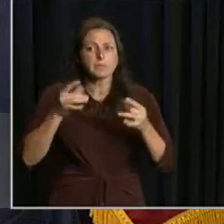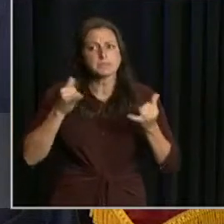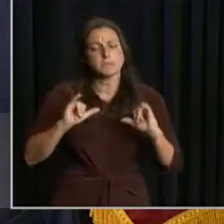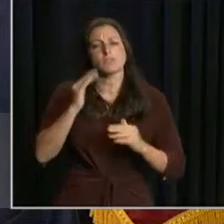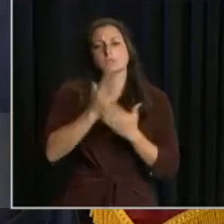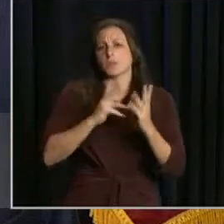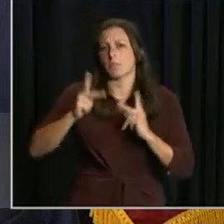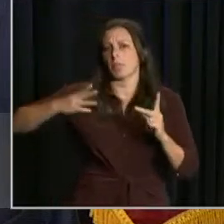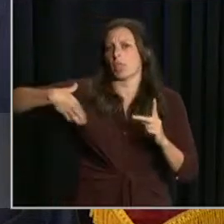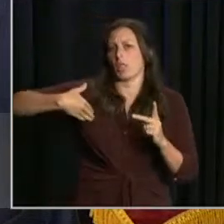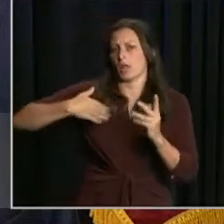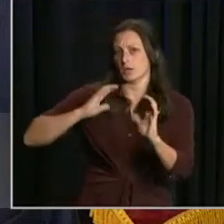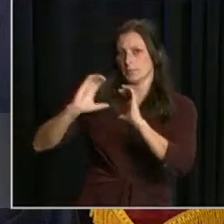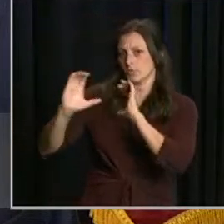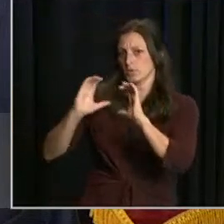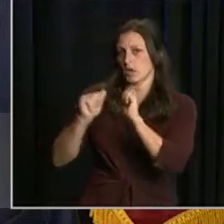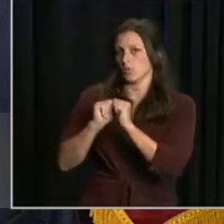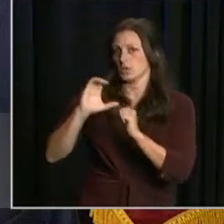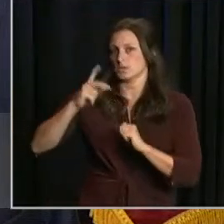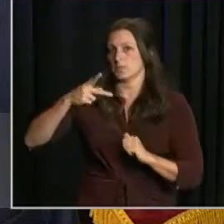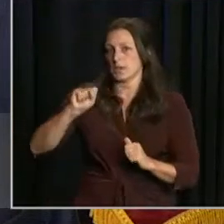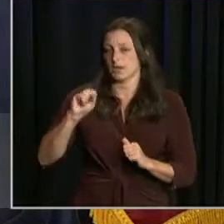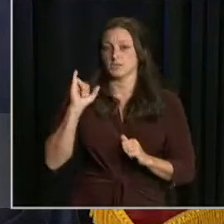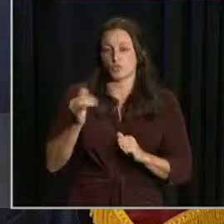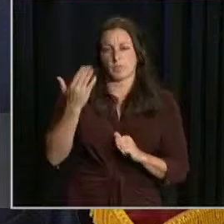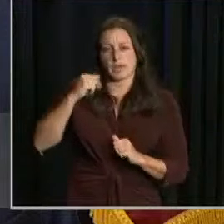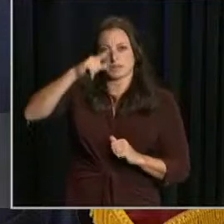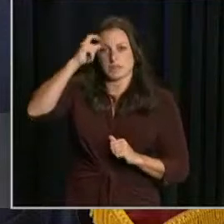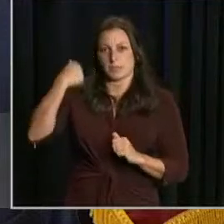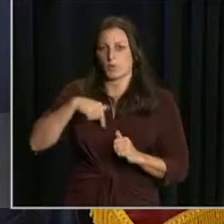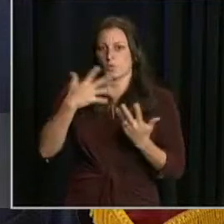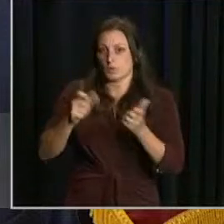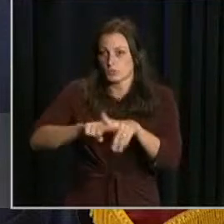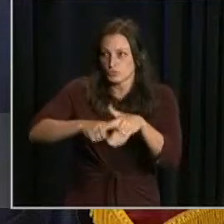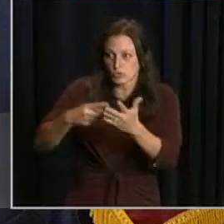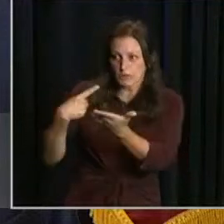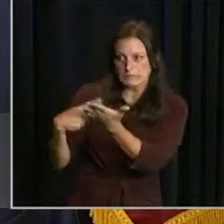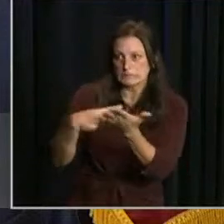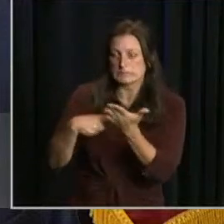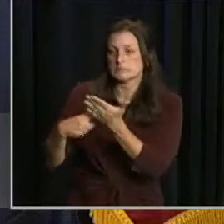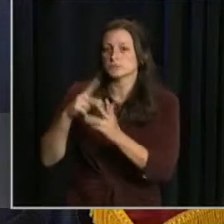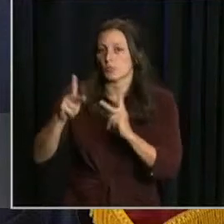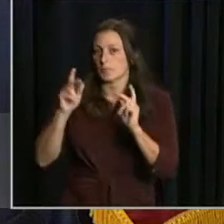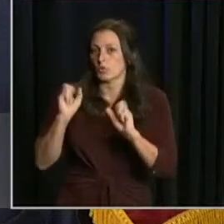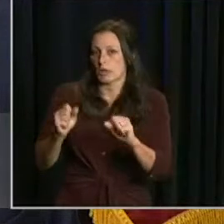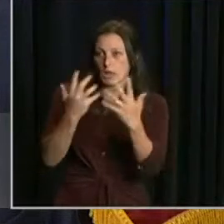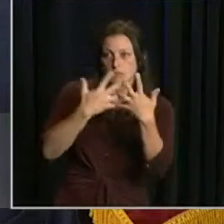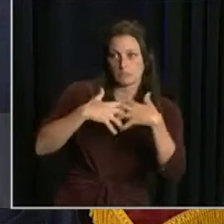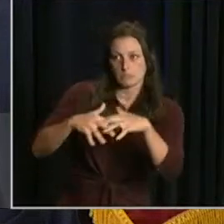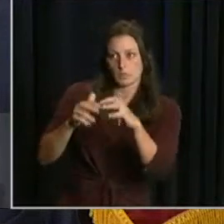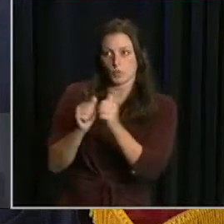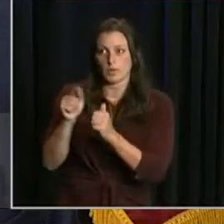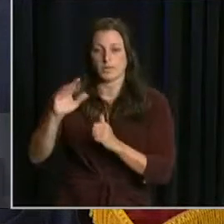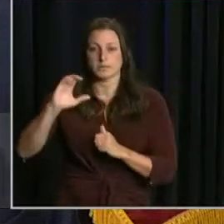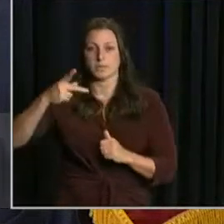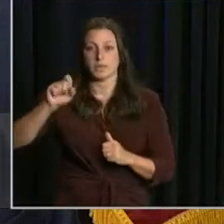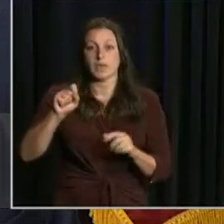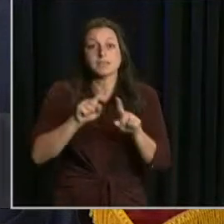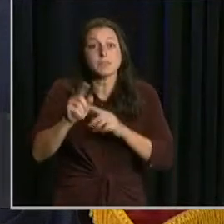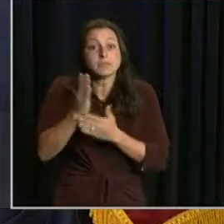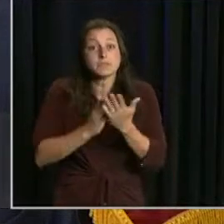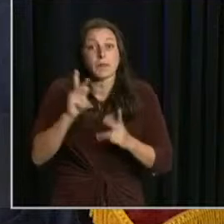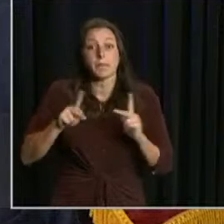to start the communication efforts back in the summer. Those have been ongoing. If folks simply are not responding,